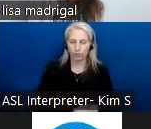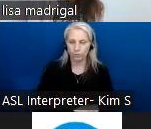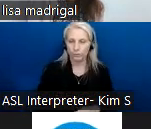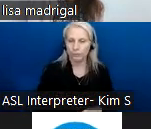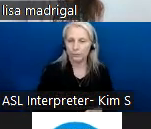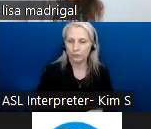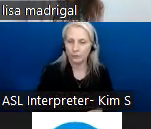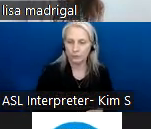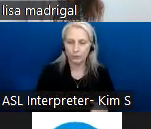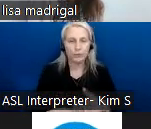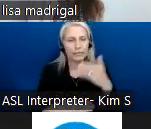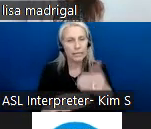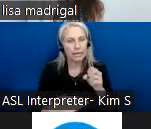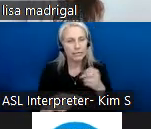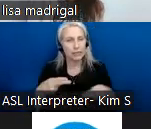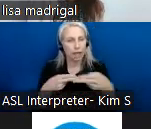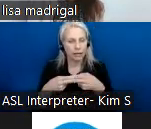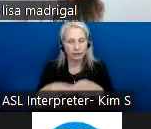And next slide.